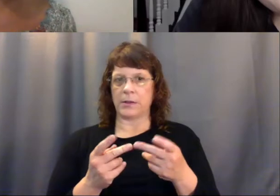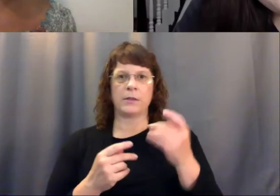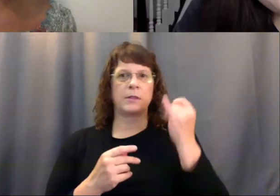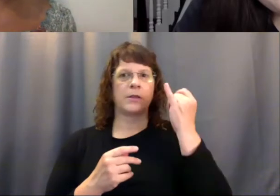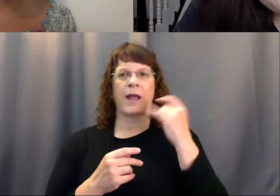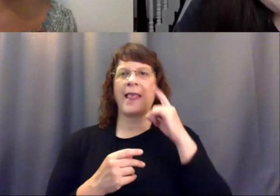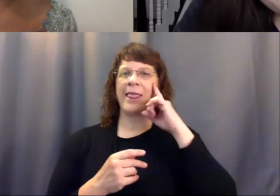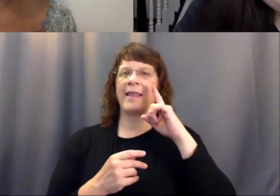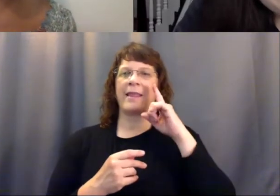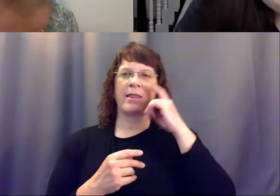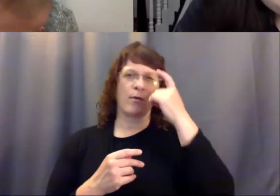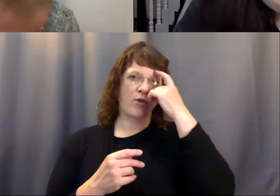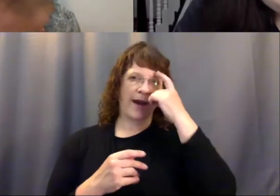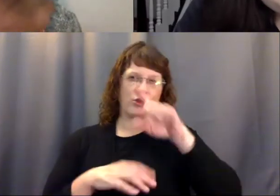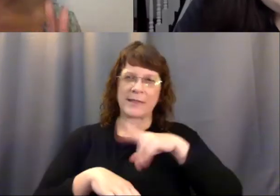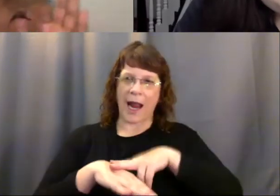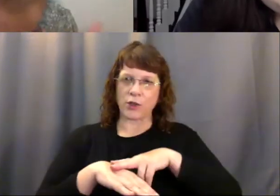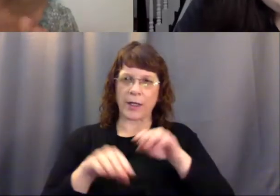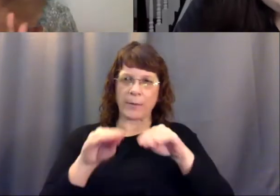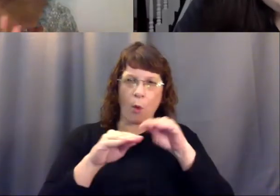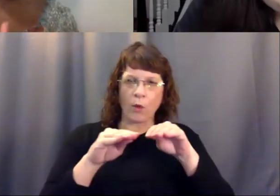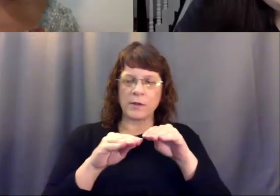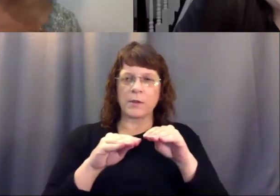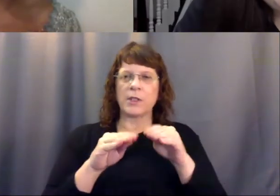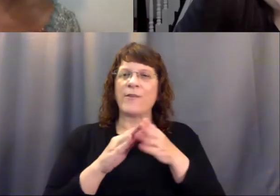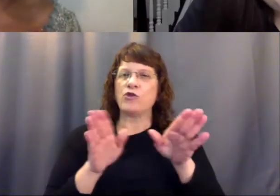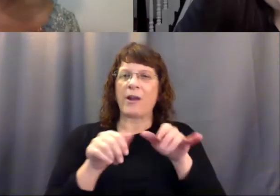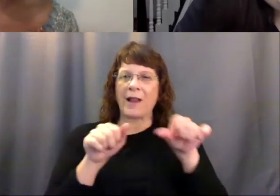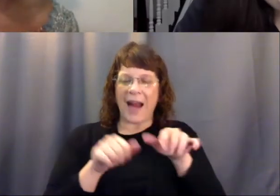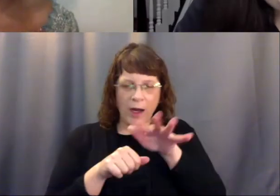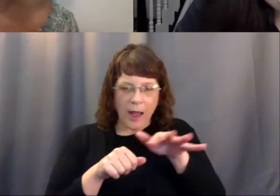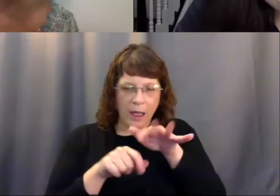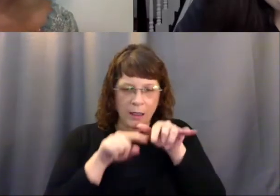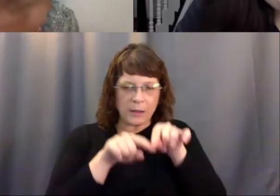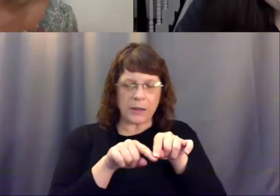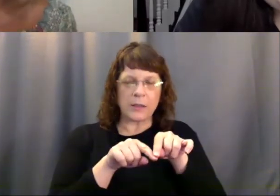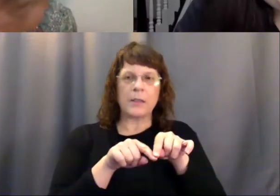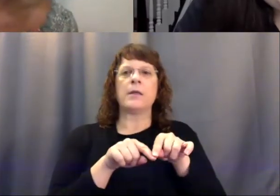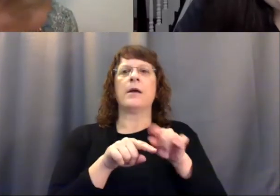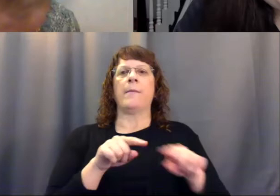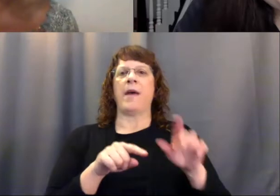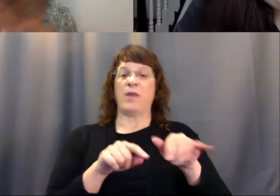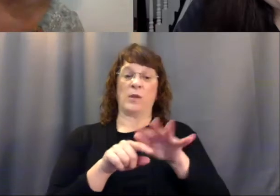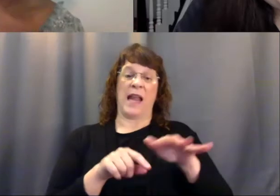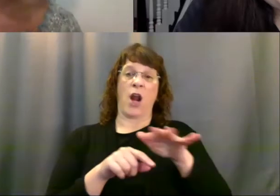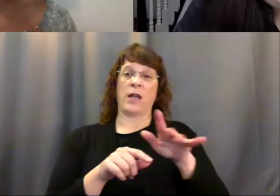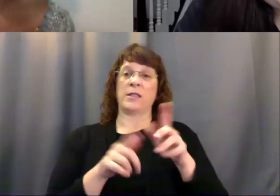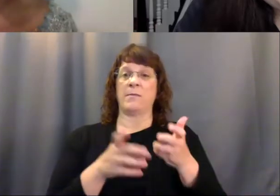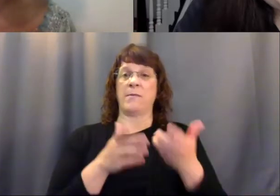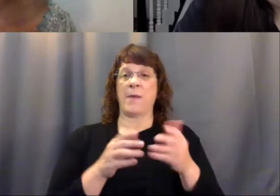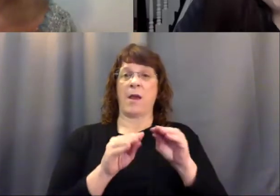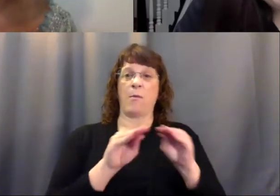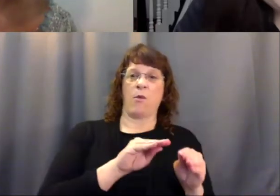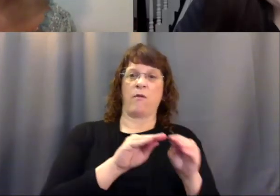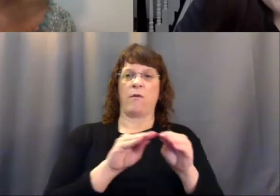of does that naturally, and that everything has like a general area or a region that it is, but those regions might be slightly shifted for